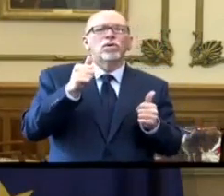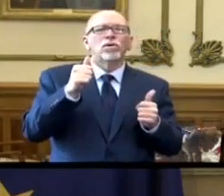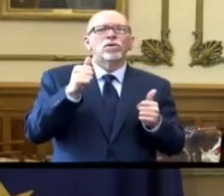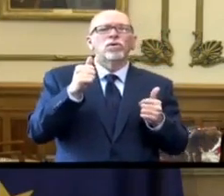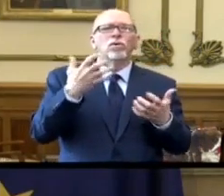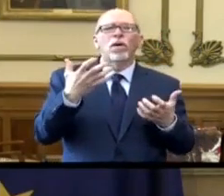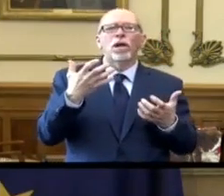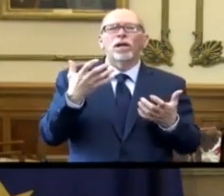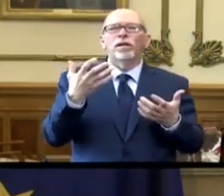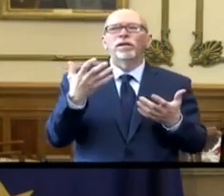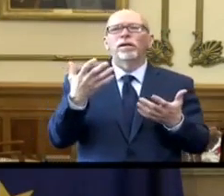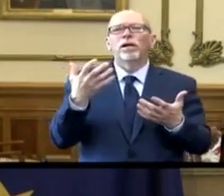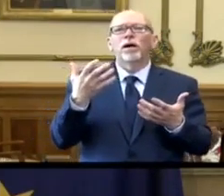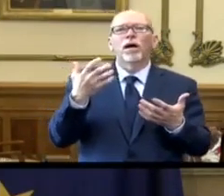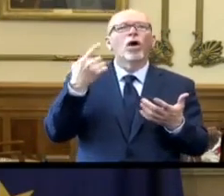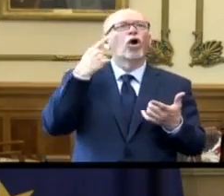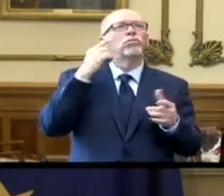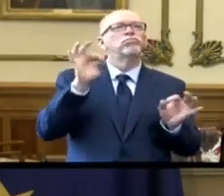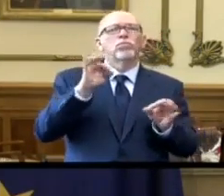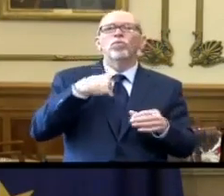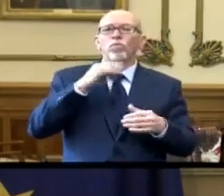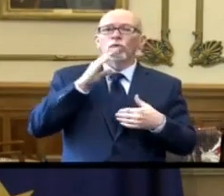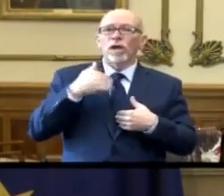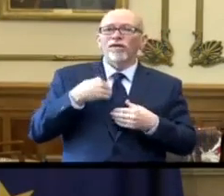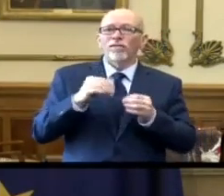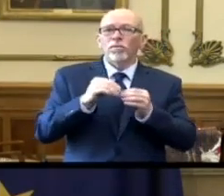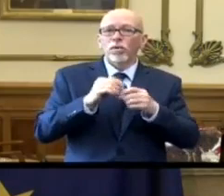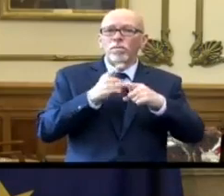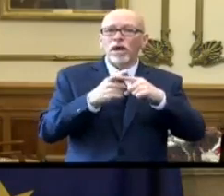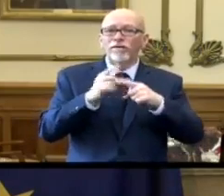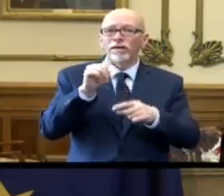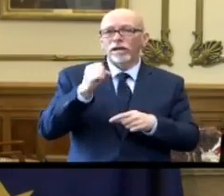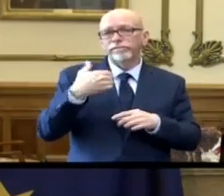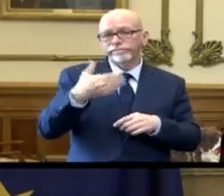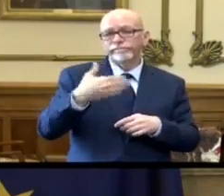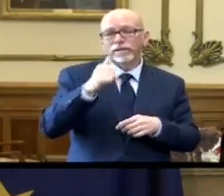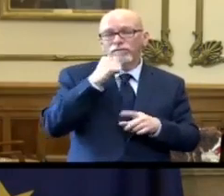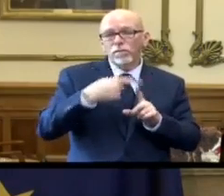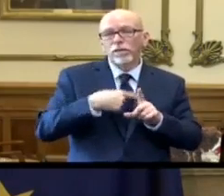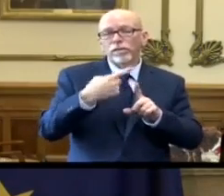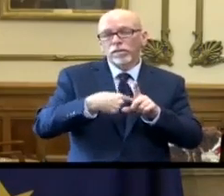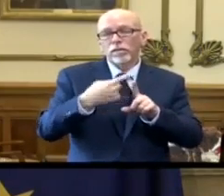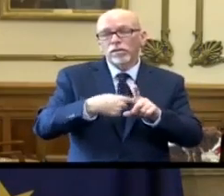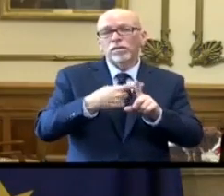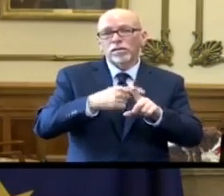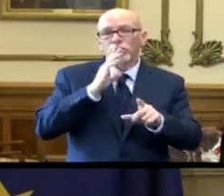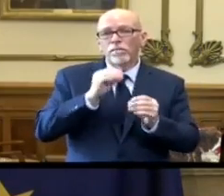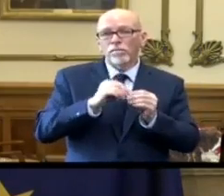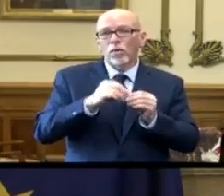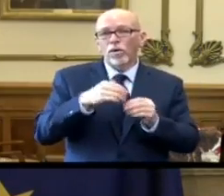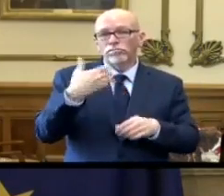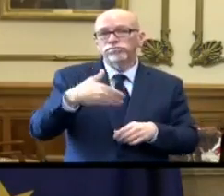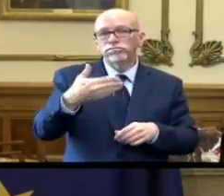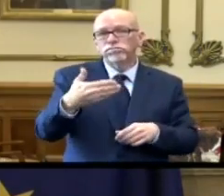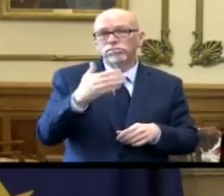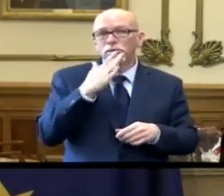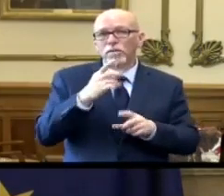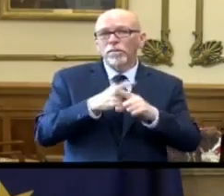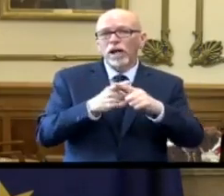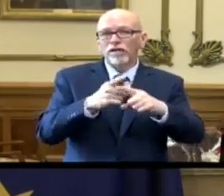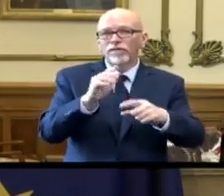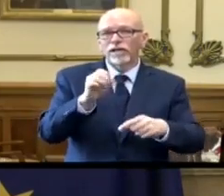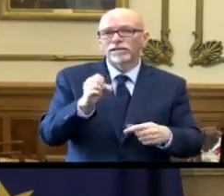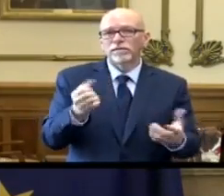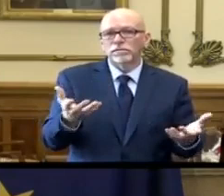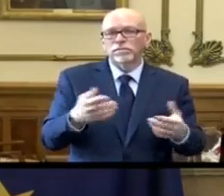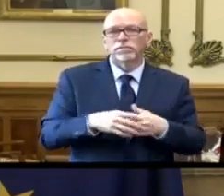be delusional about this. We're going to have positive cases month after month after month after month after month. I just